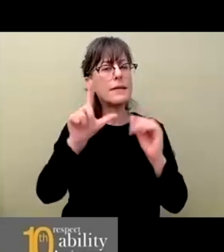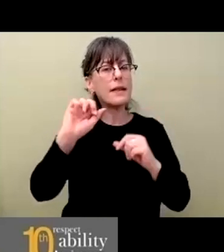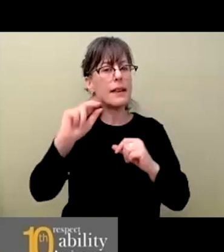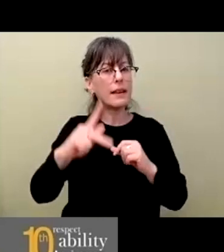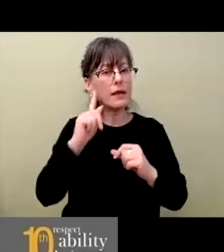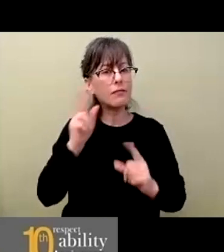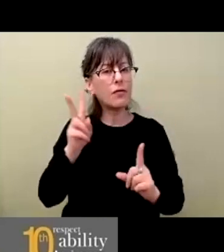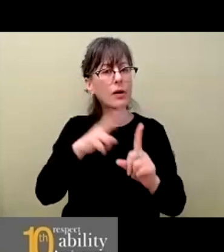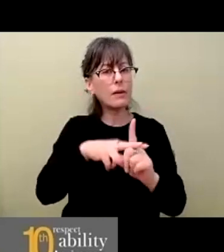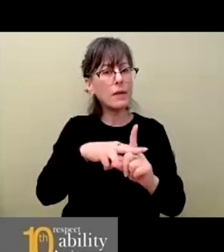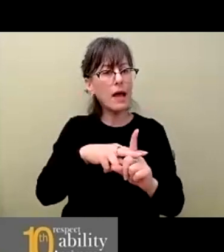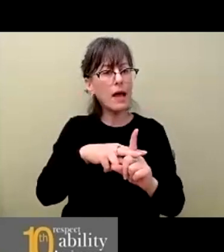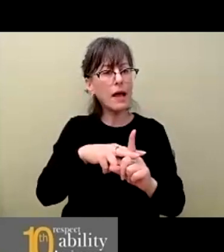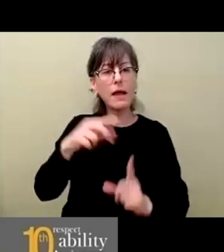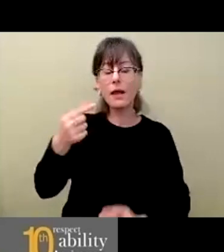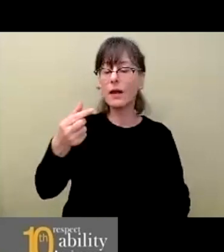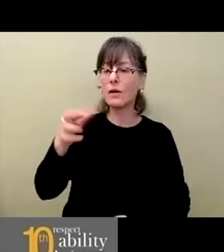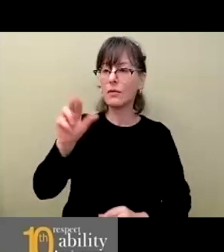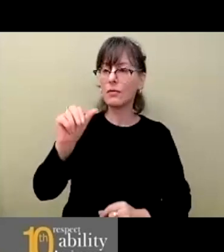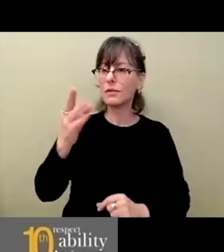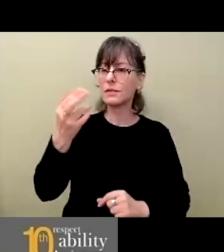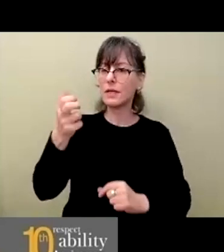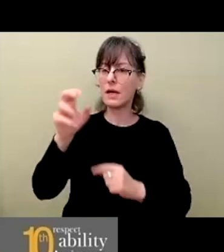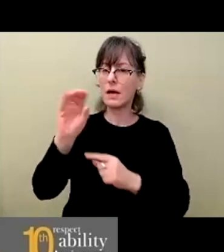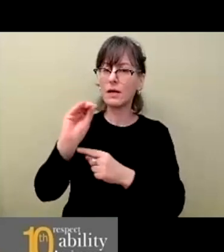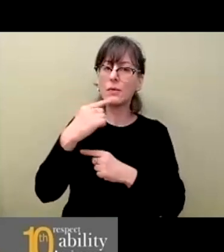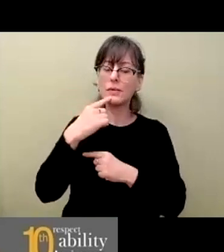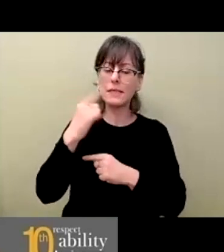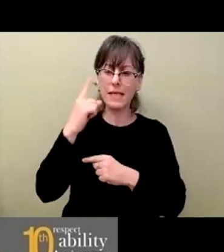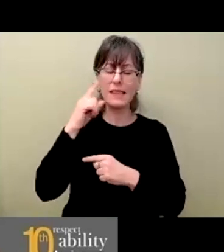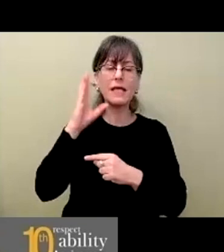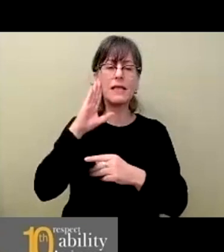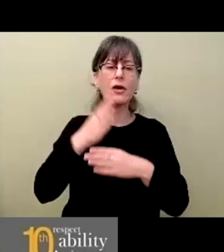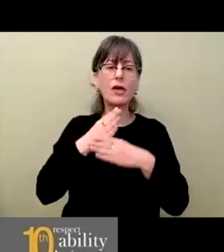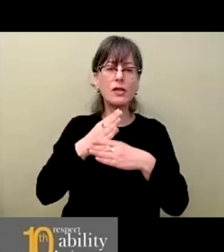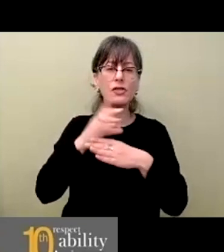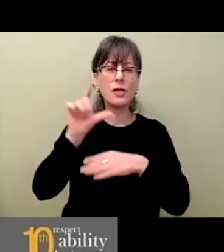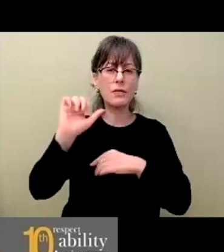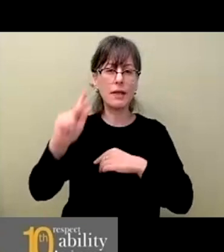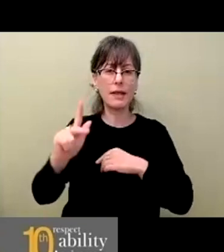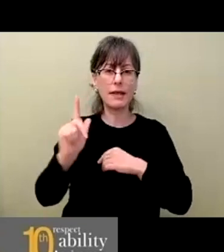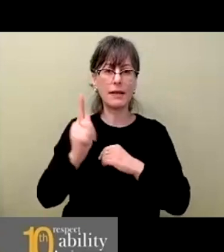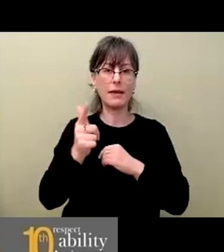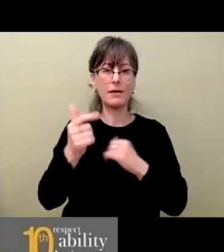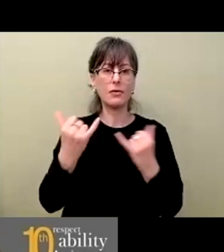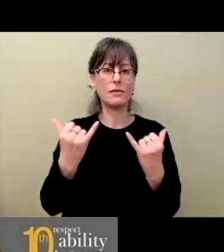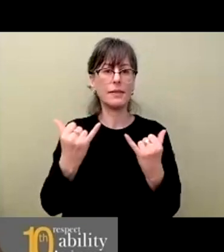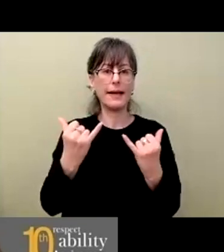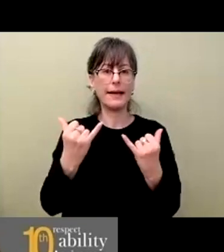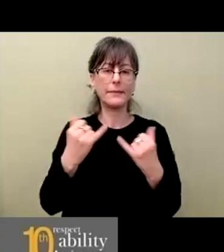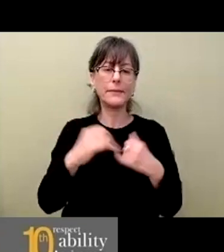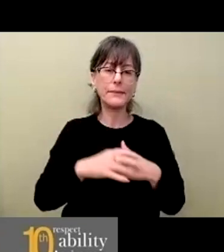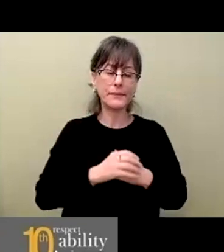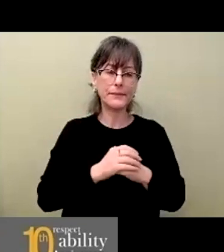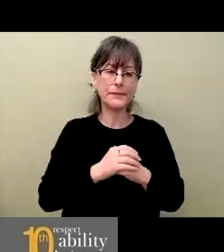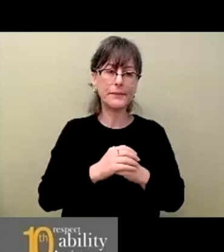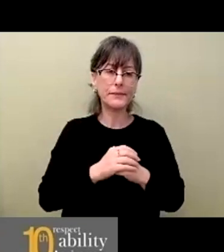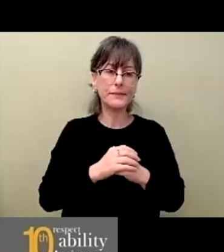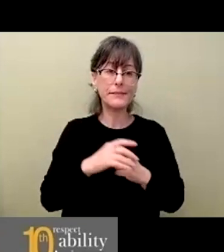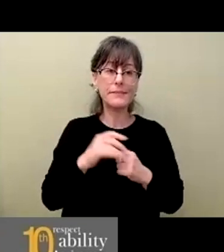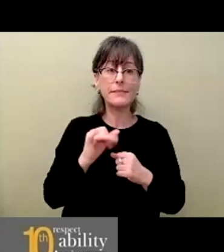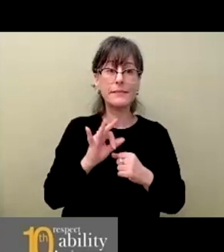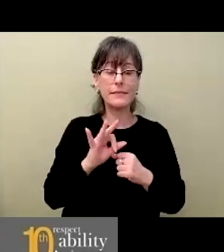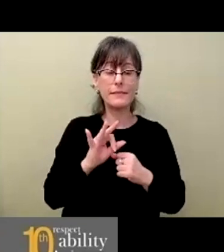program? Yeah, so I believe the link will be shared a little bit later today. If